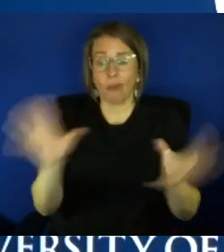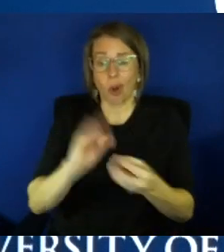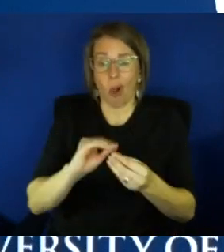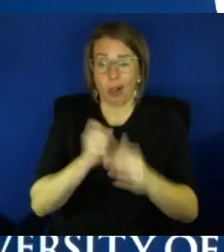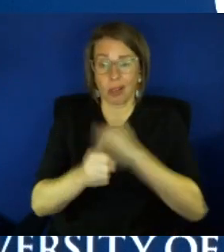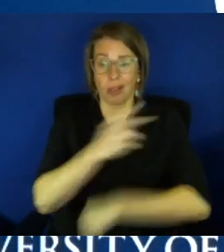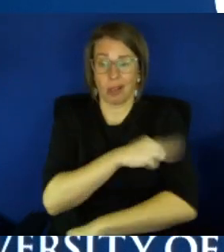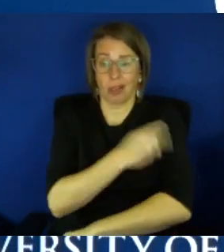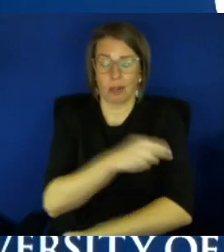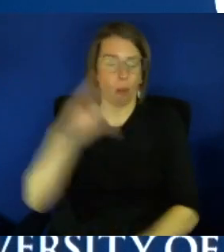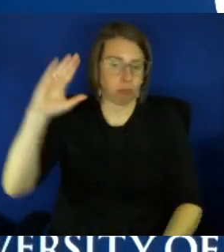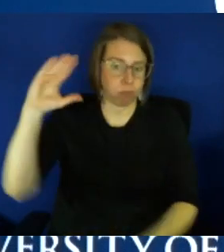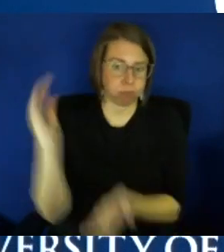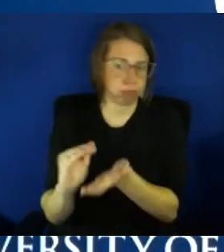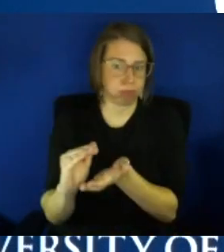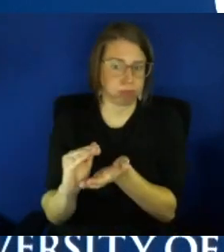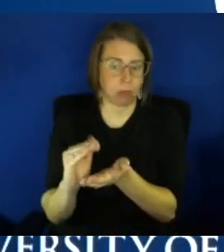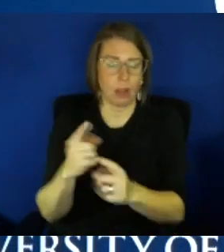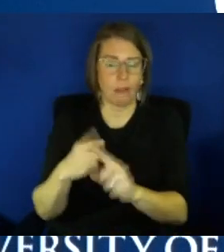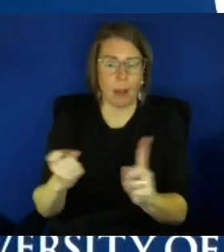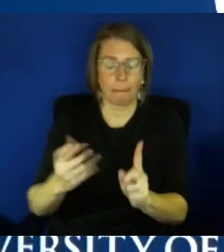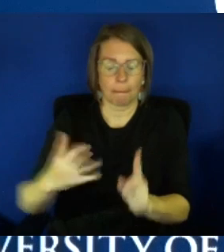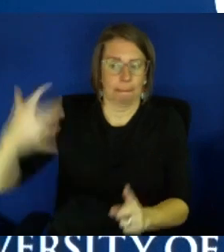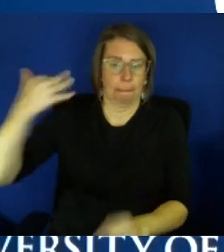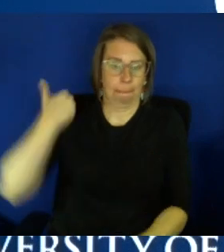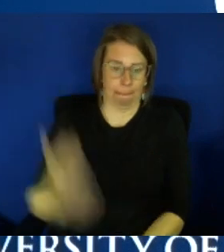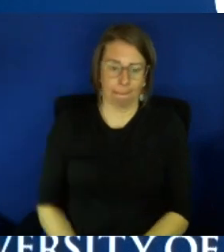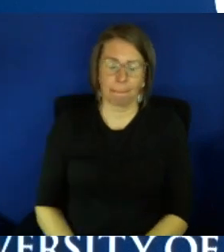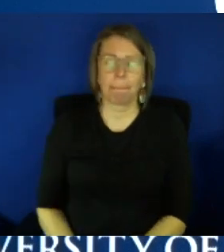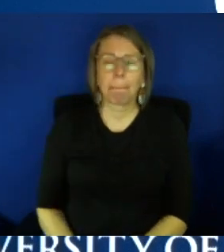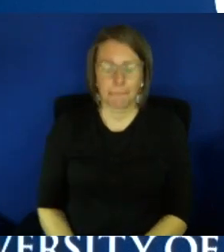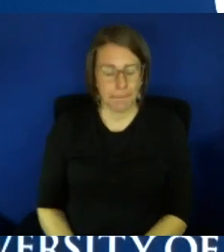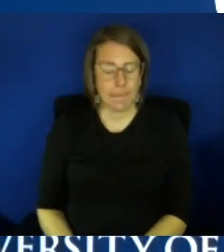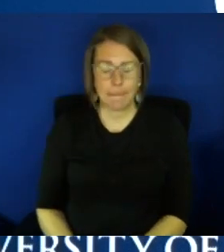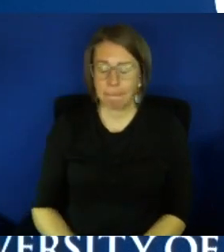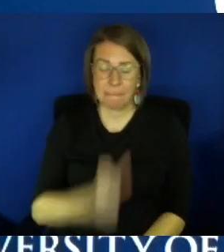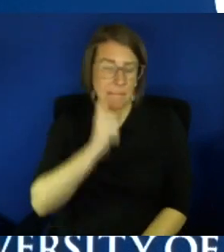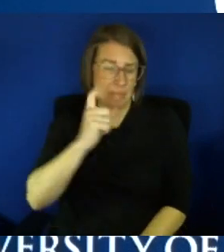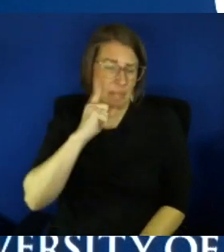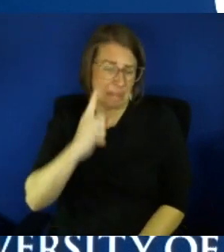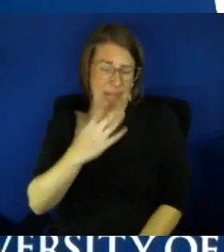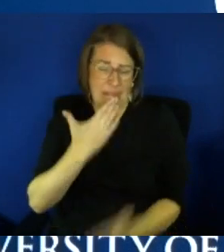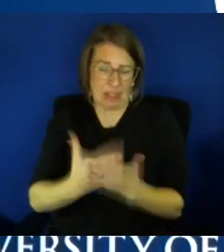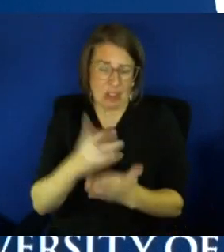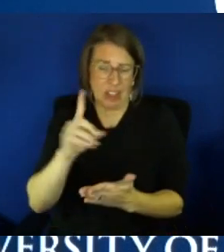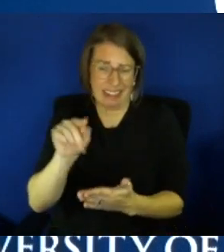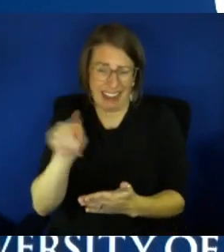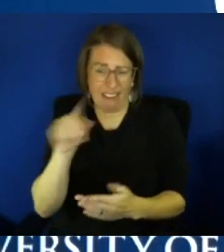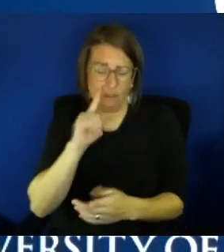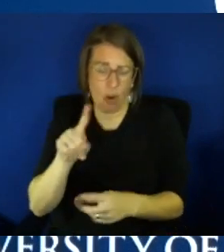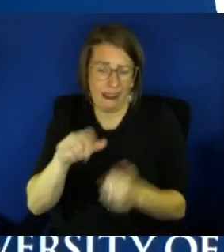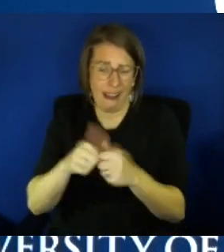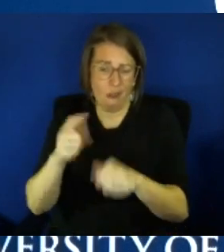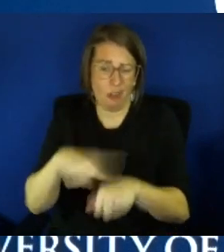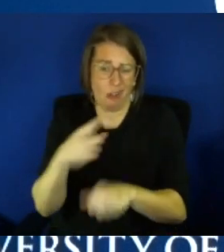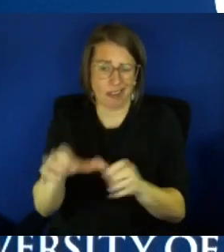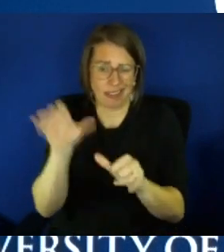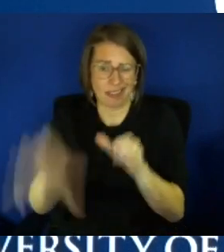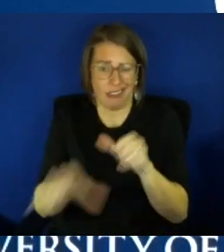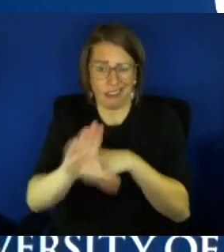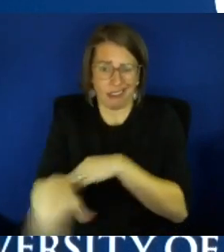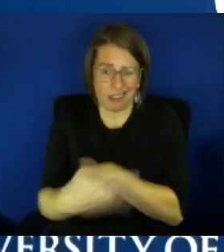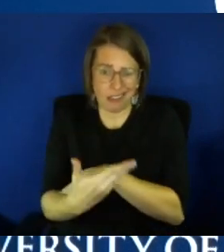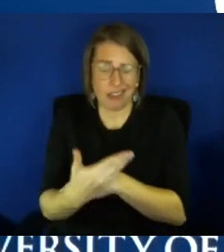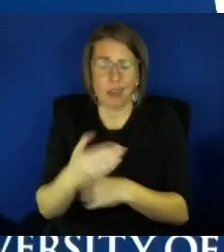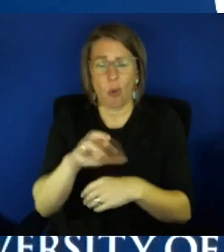much decreased from where they used to be. And so I don't think we have any good data on length of stay per se. But we do